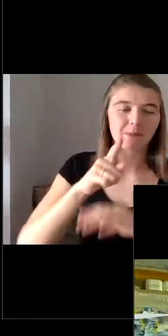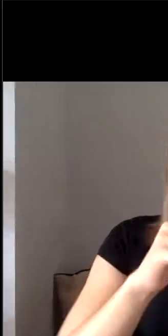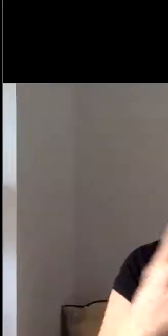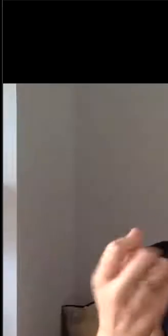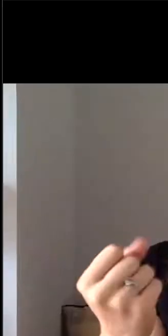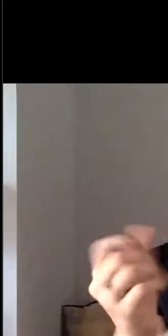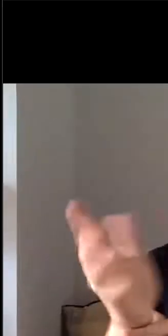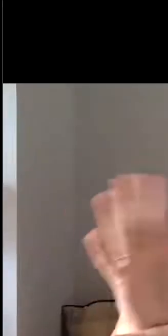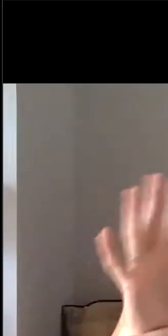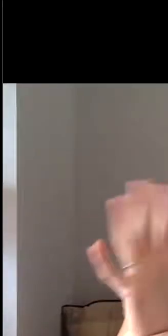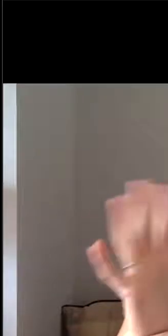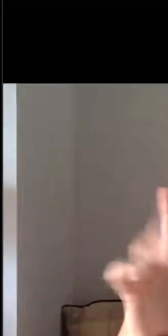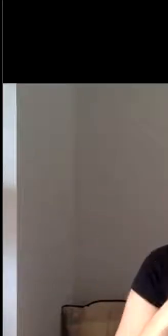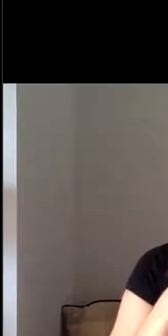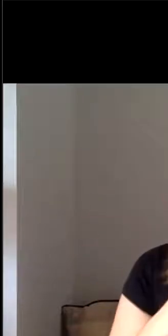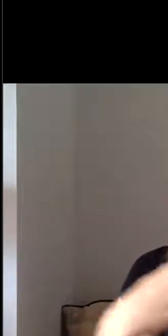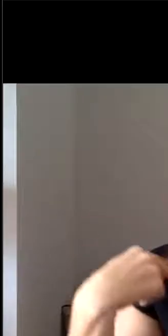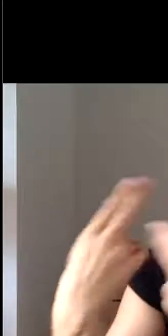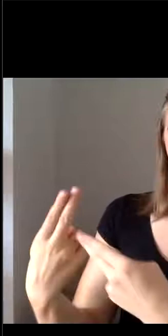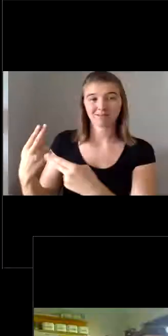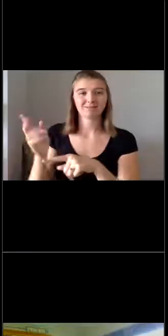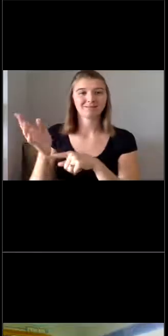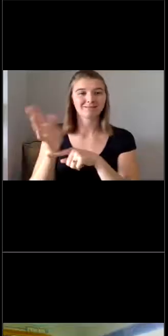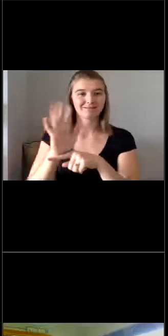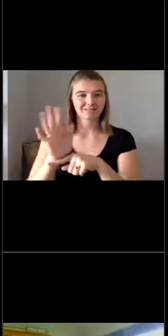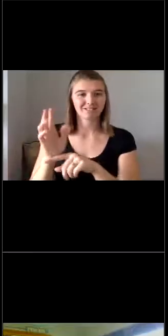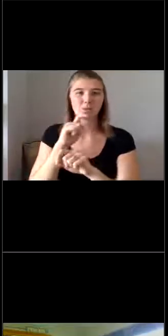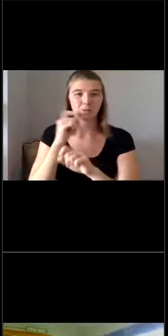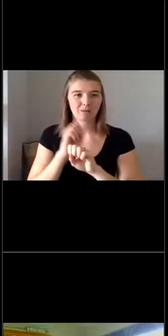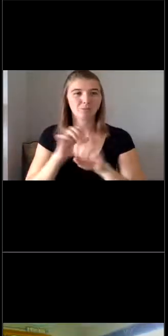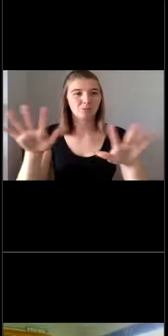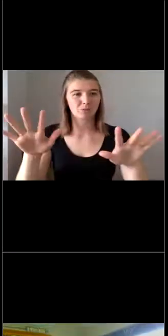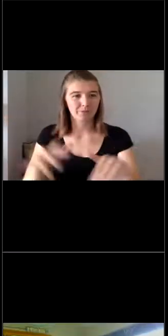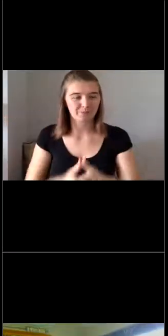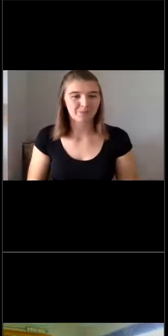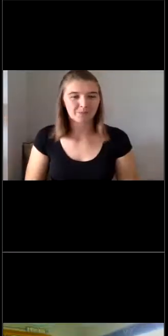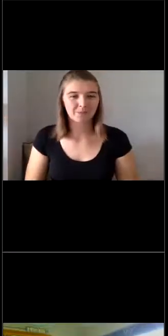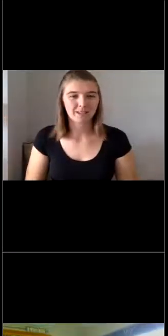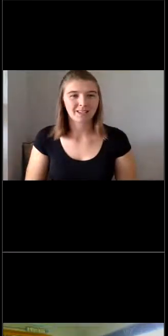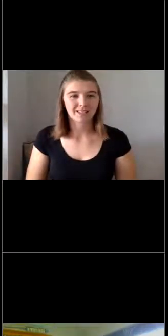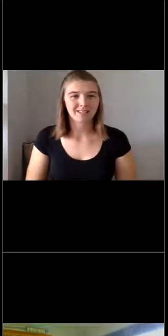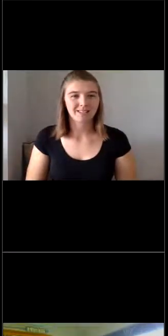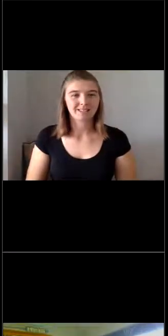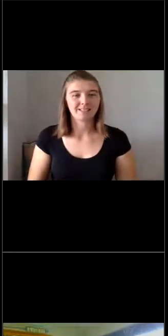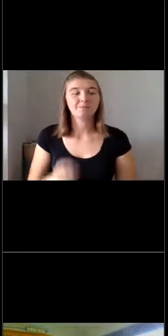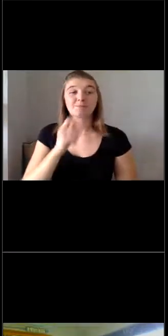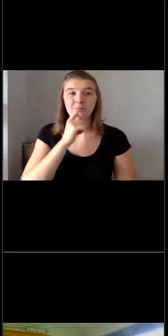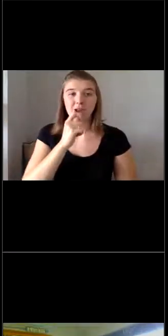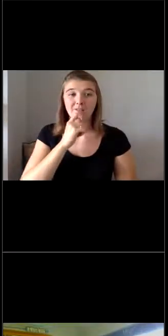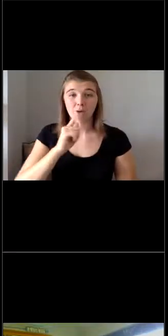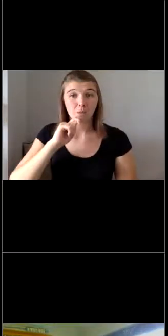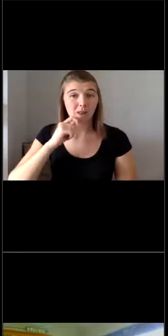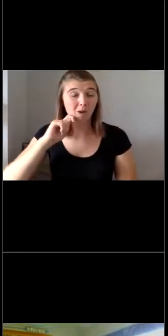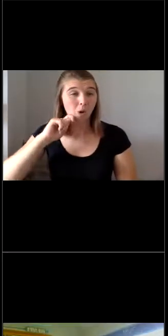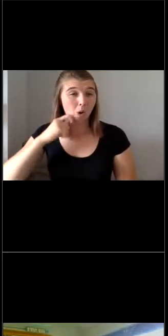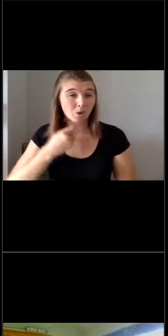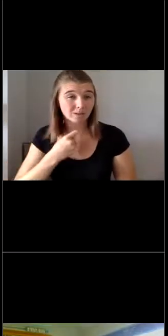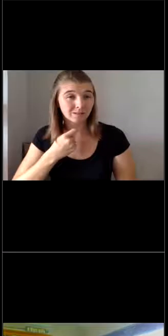to him so that he will be able to share his presentation, and we'll switch on his microphone. So his voice should be the next voice that we